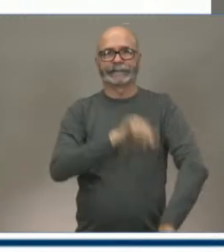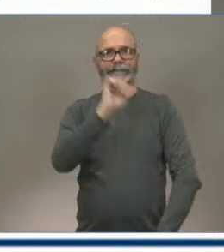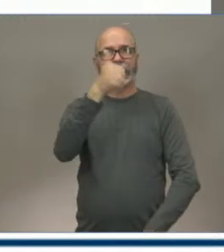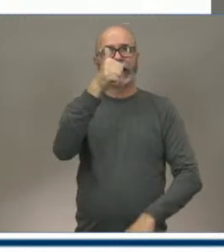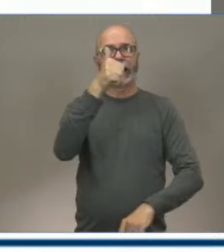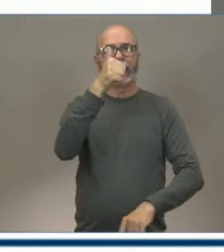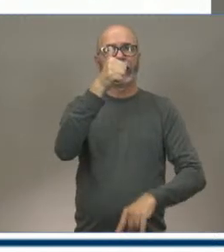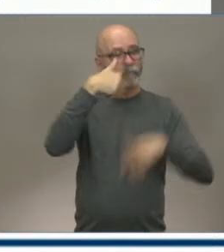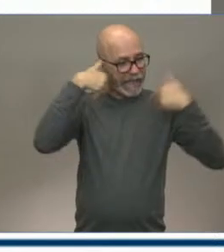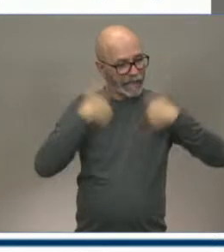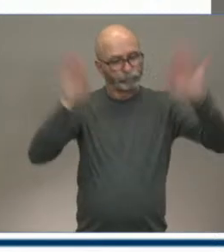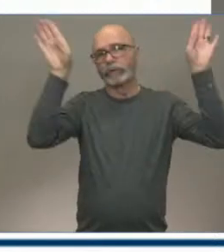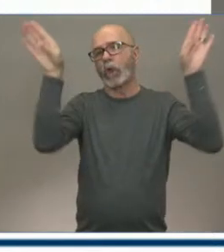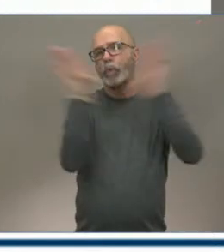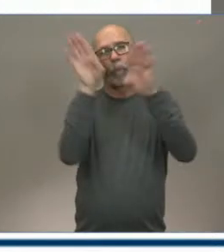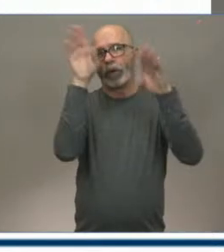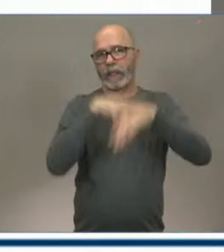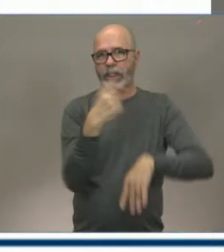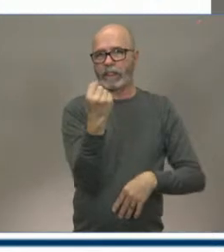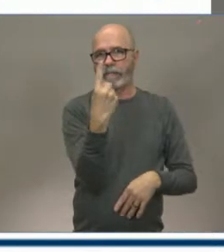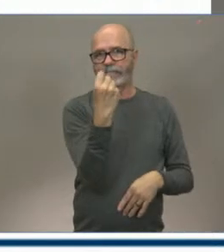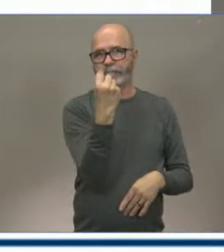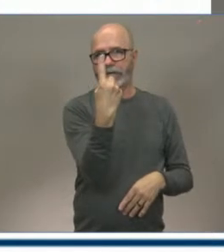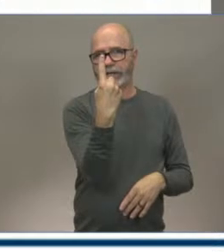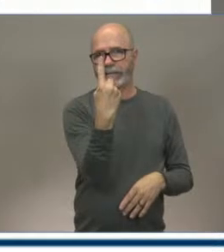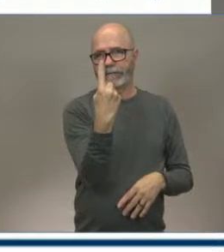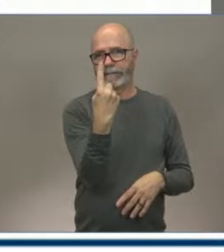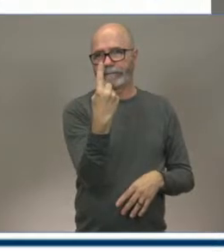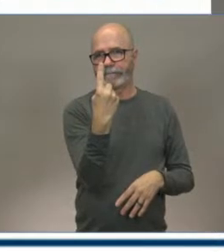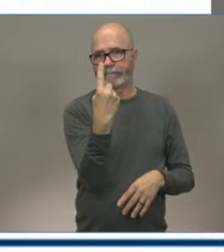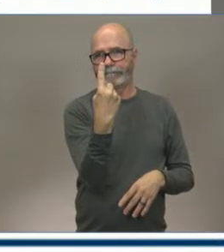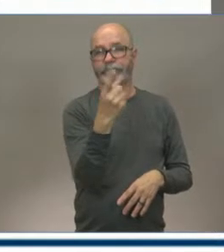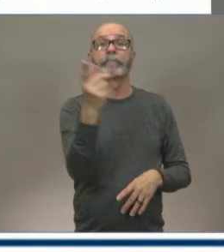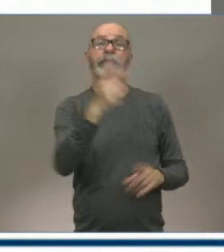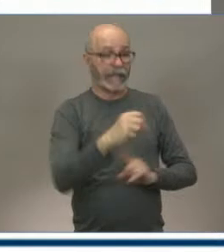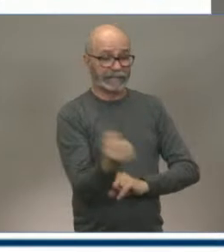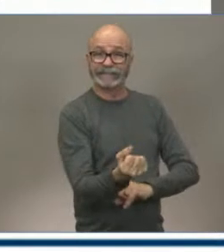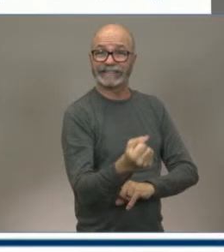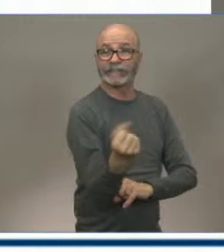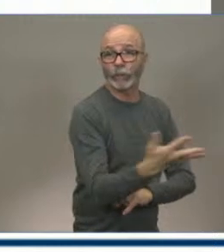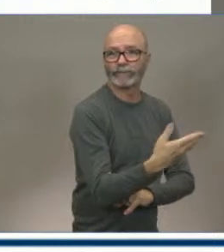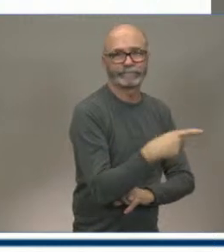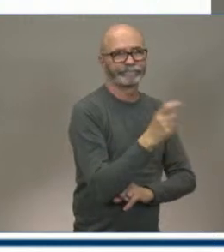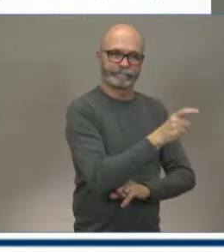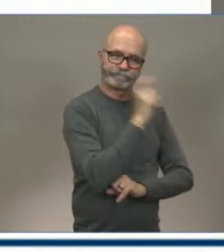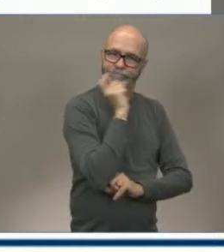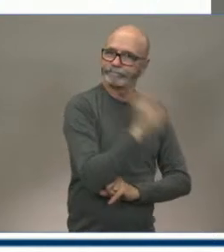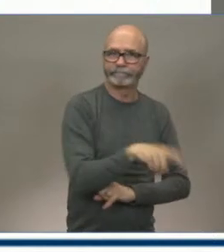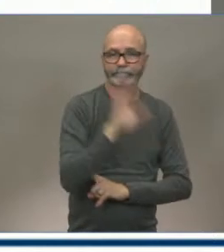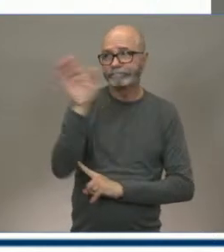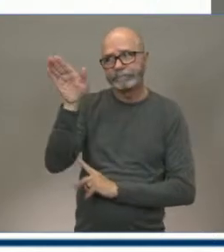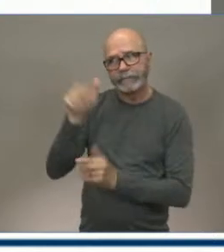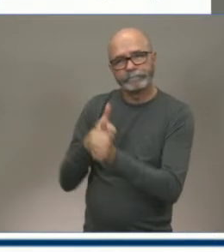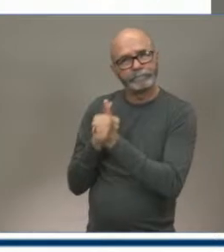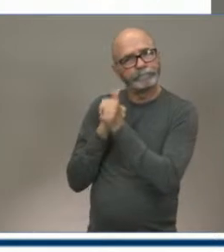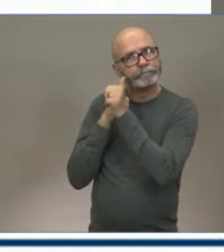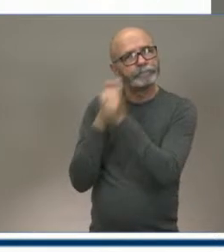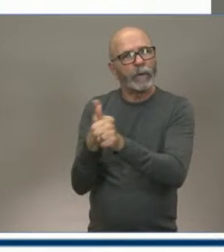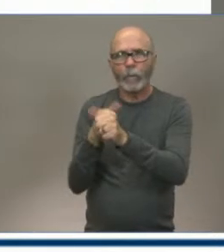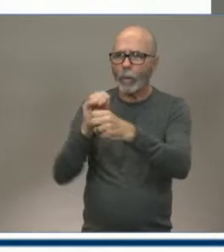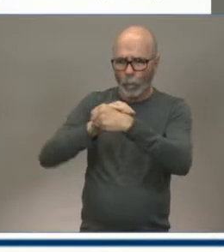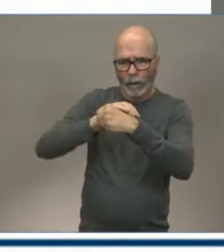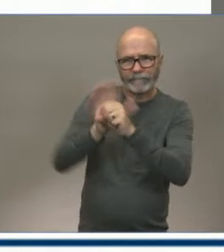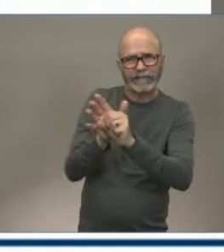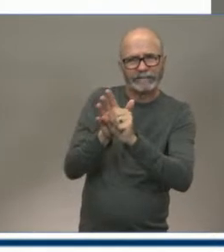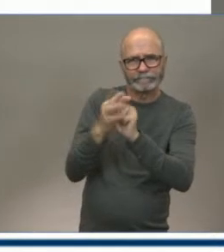the casinos and the gaming centers have to continue to follow the public health measures, the COVID protocols that they put